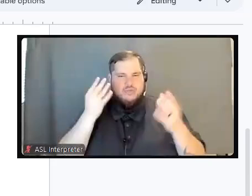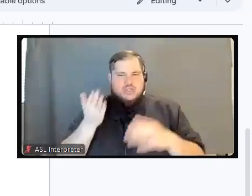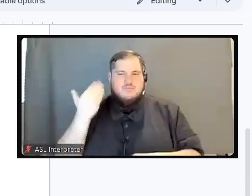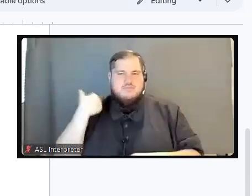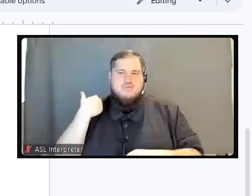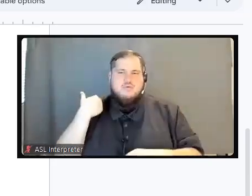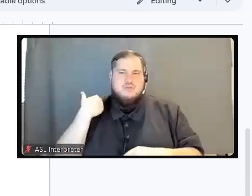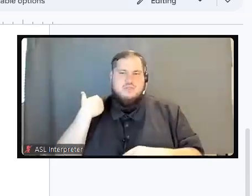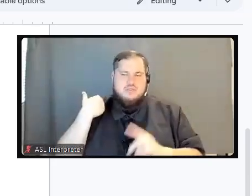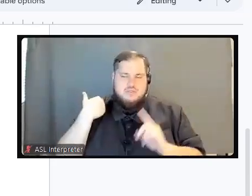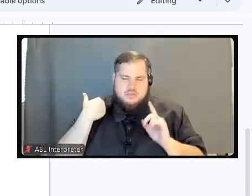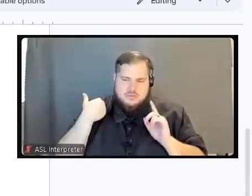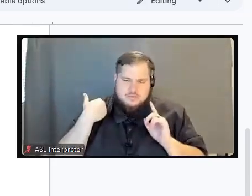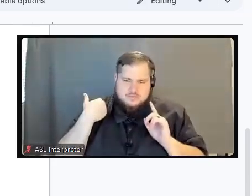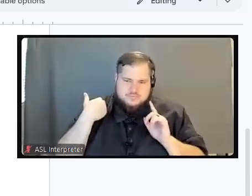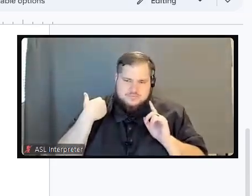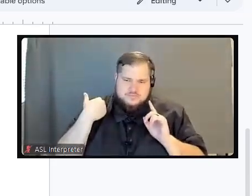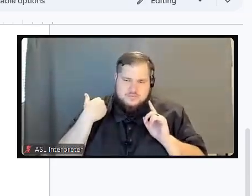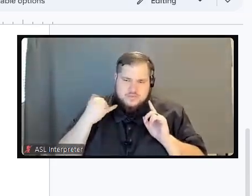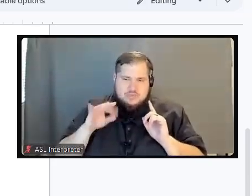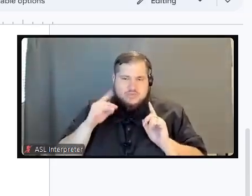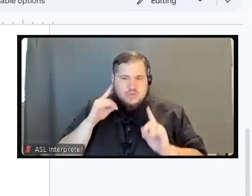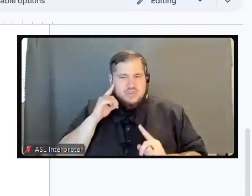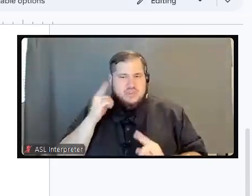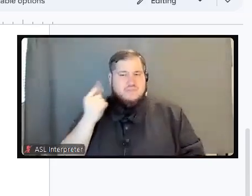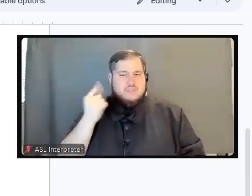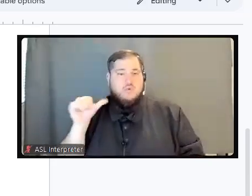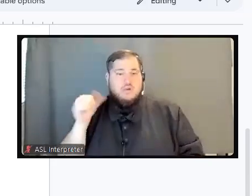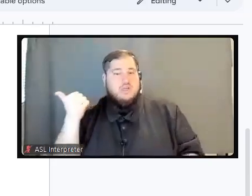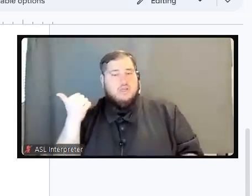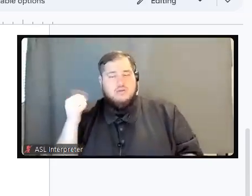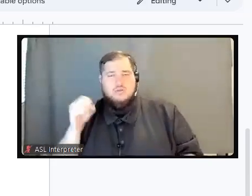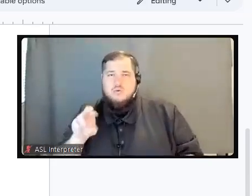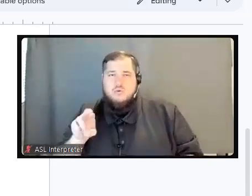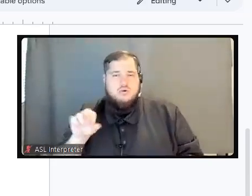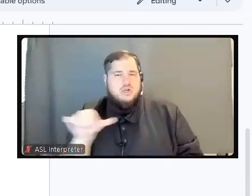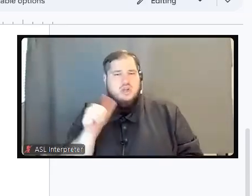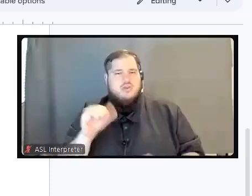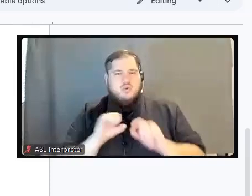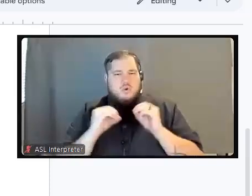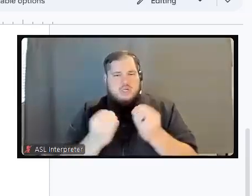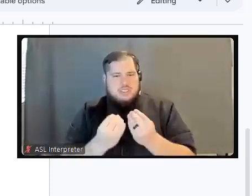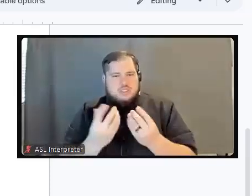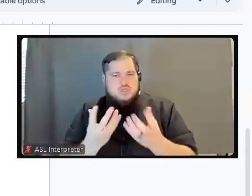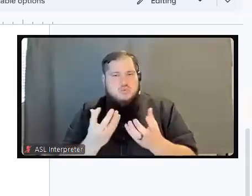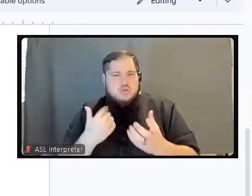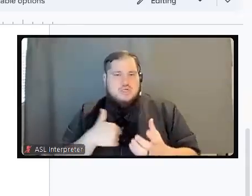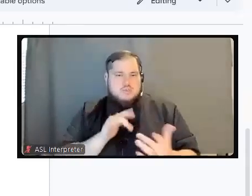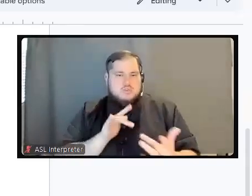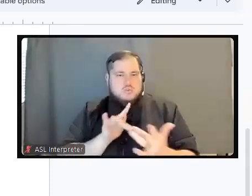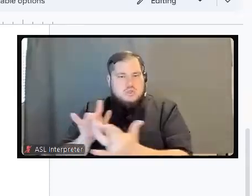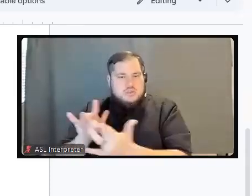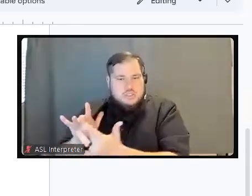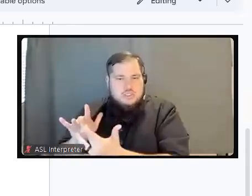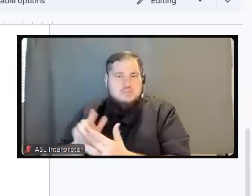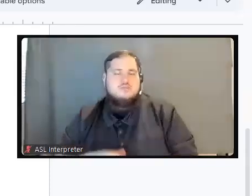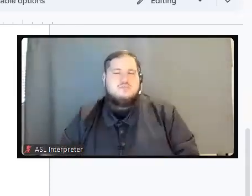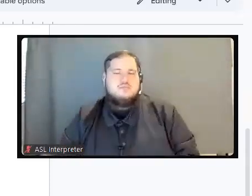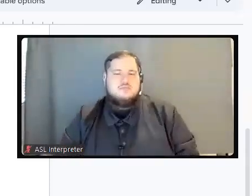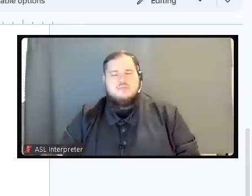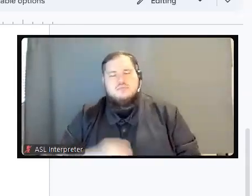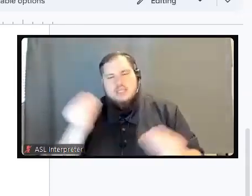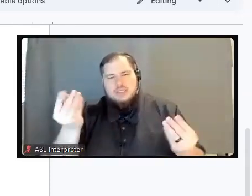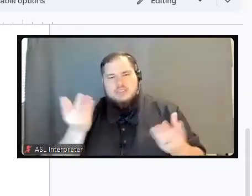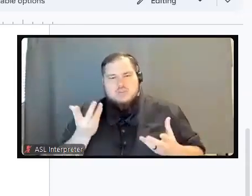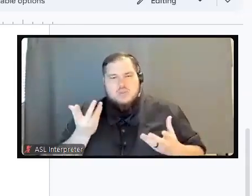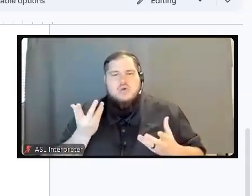tapping into, but if you think of anybody else or any other organization that you would like us to reach out to and tap into, definitely let us know,